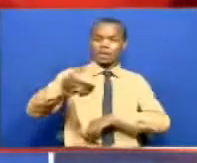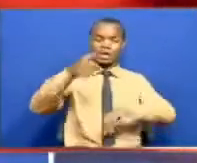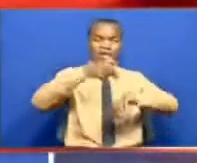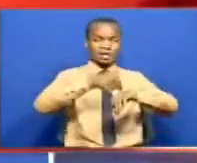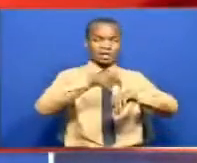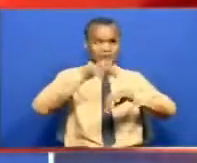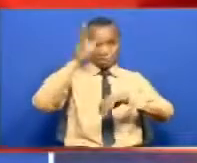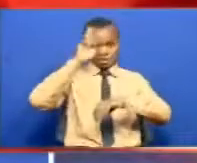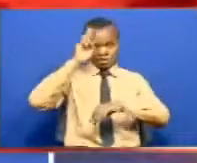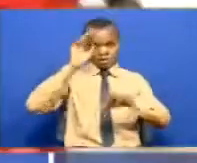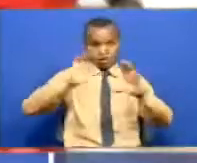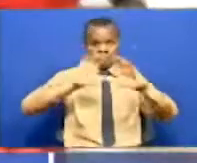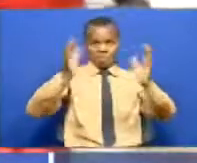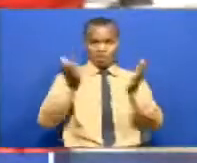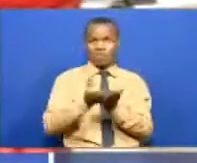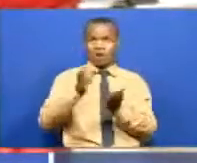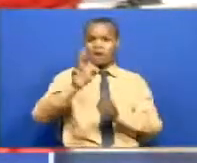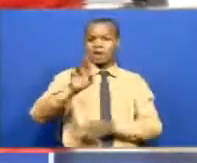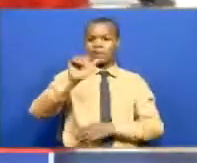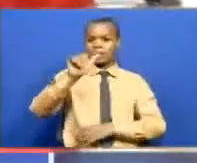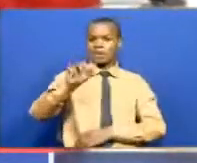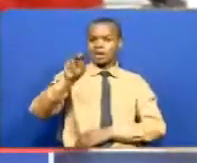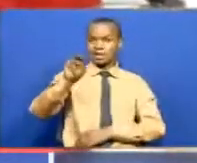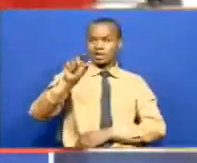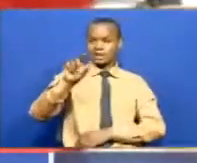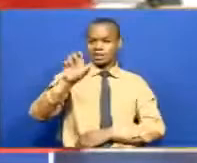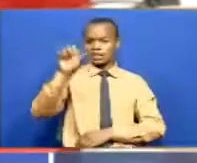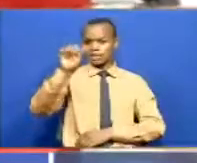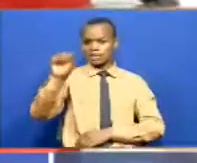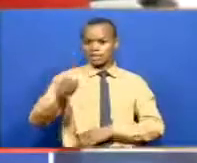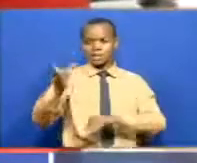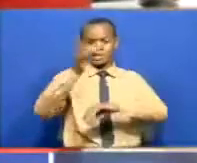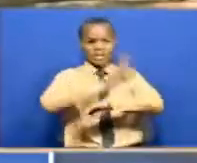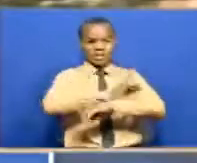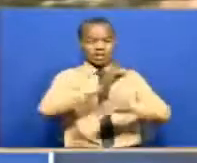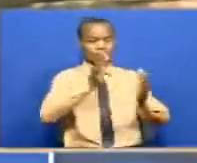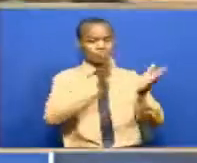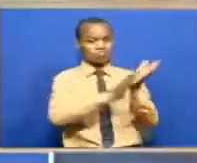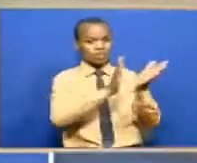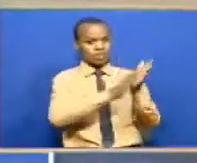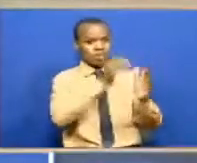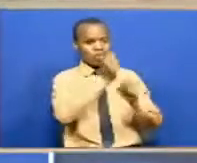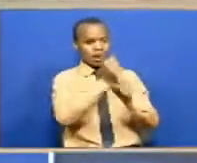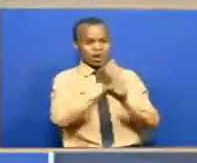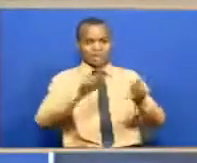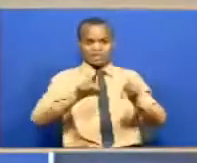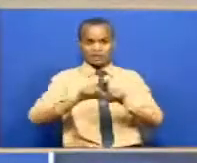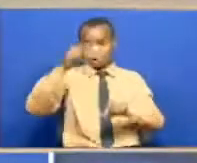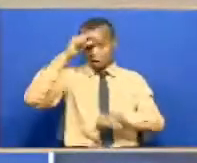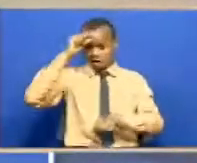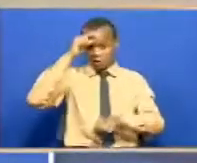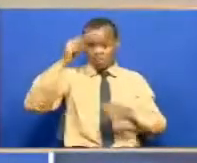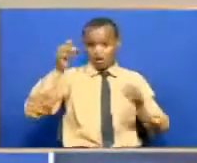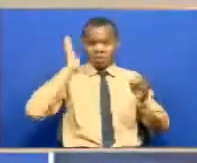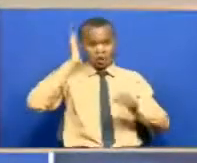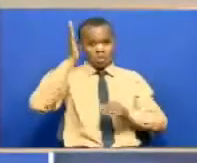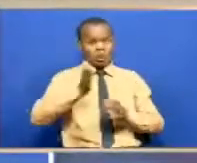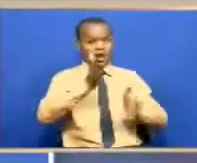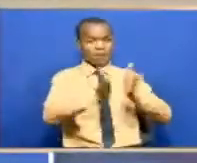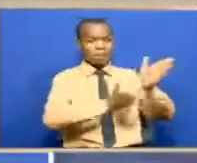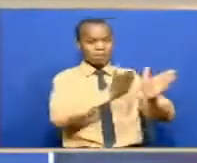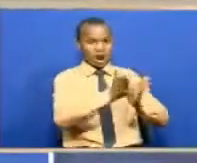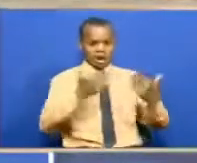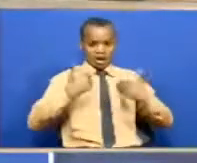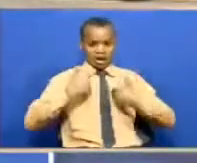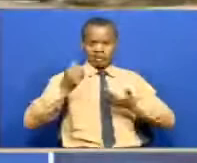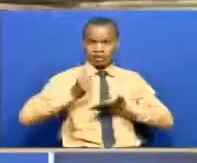of the World Rangers Day, commended the great work done by the rangers, saying the government will embark on an ambitious plan to fully help